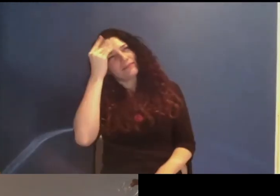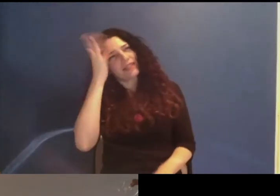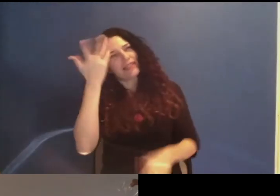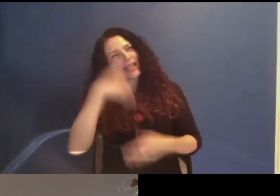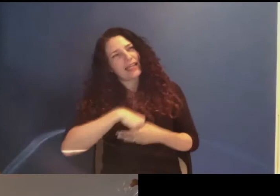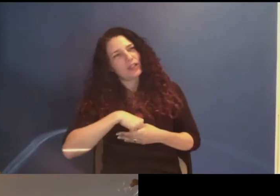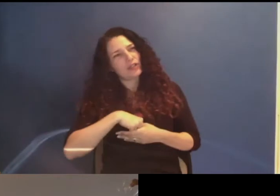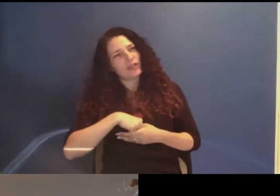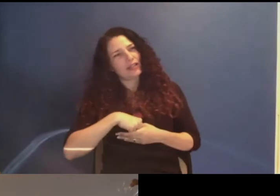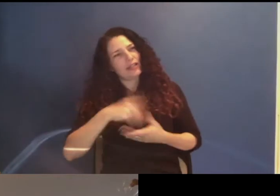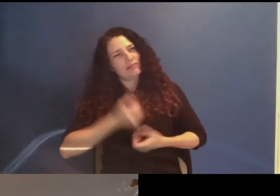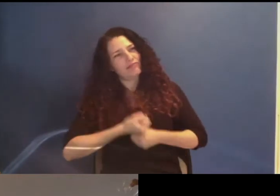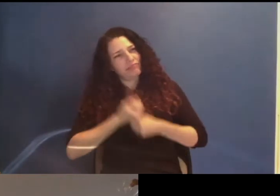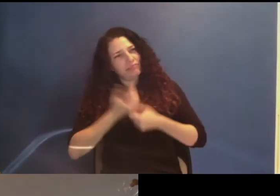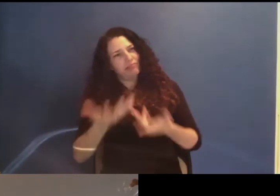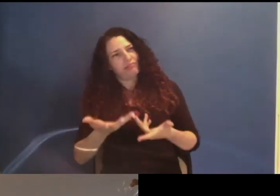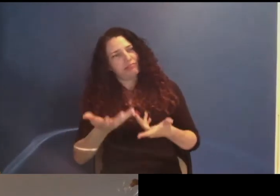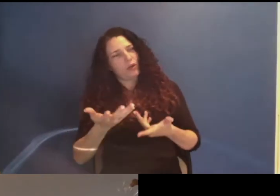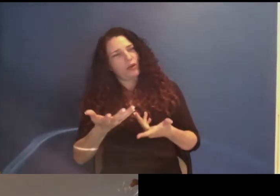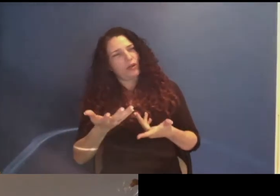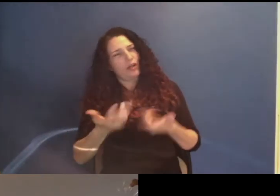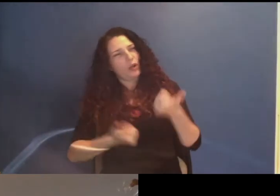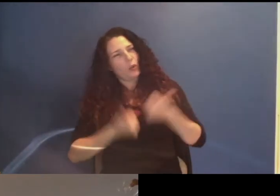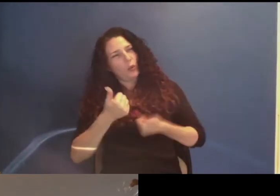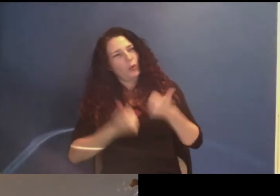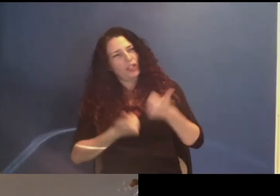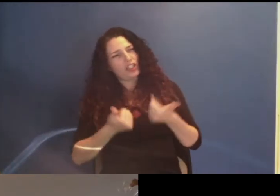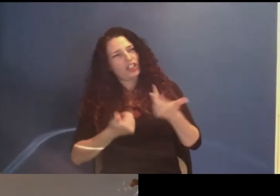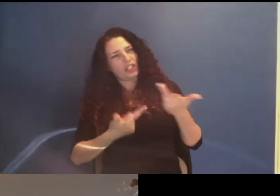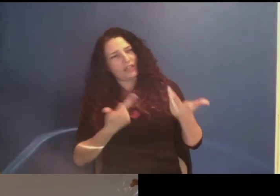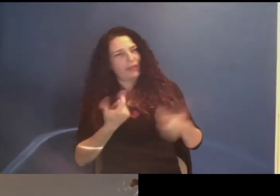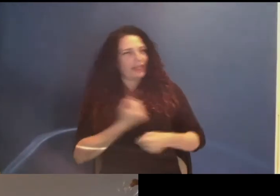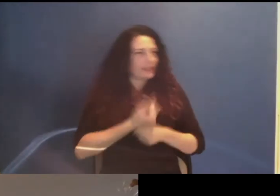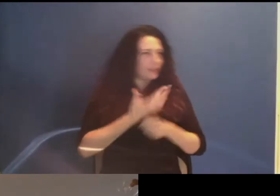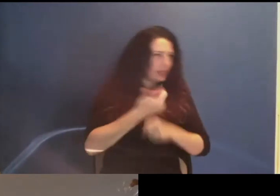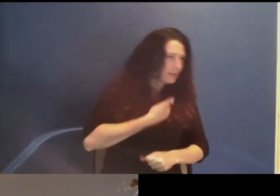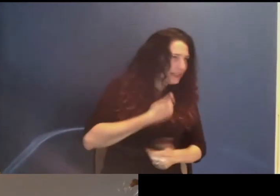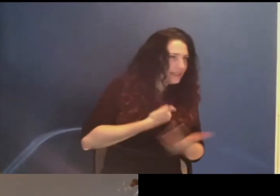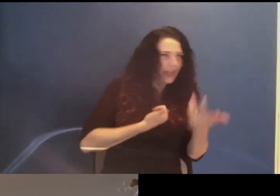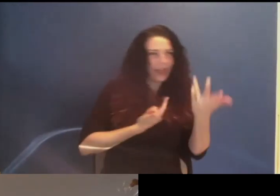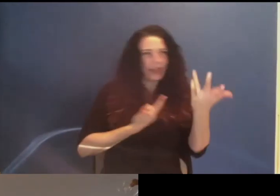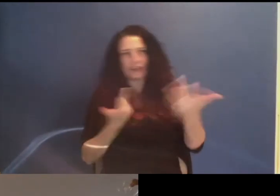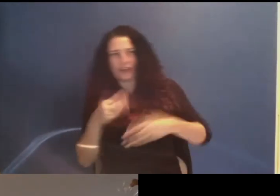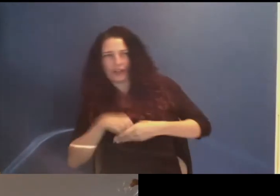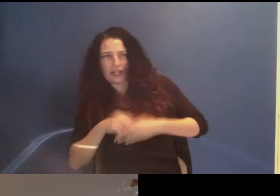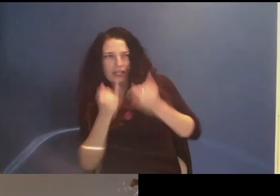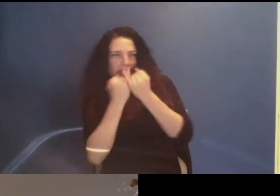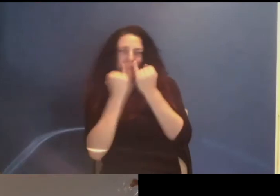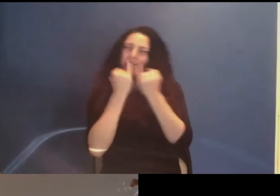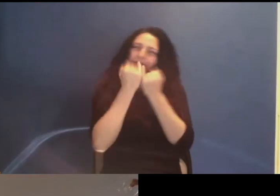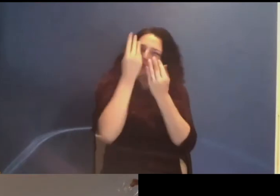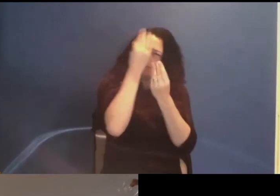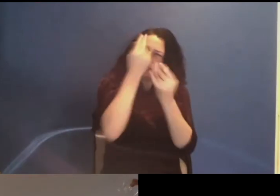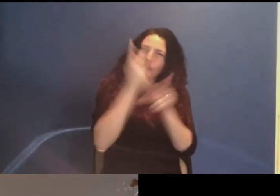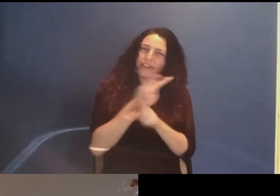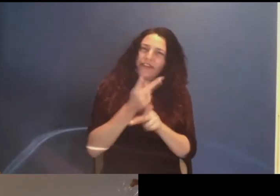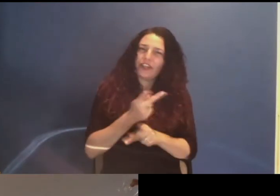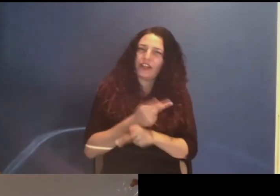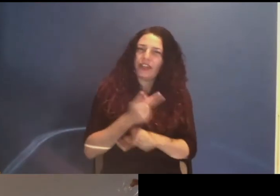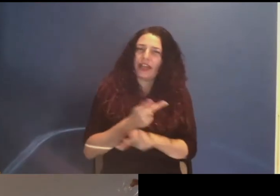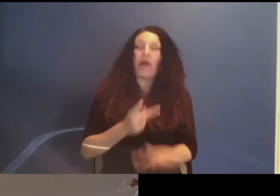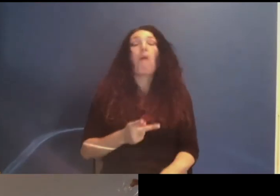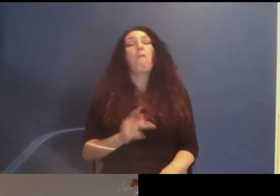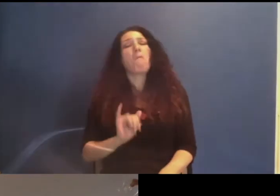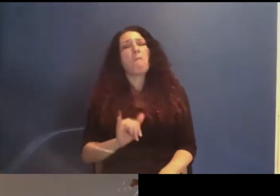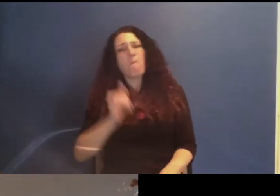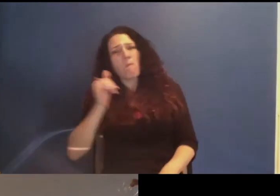expressing me? So those are internal conversations I have with myself too. That's so interesting. I never heard that quote, but there's actually a